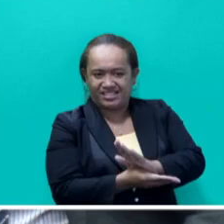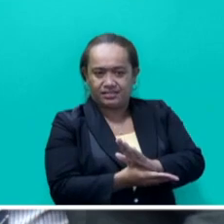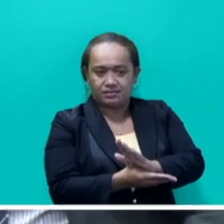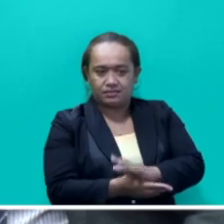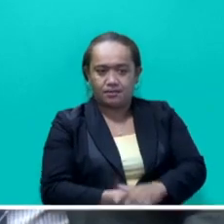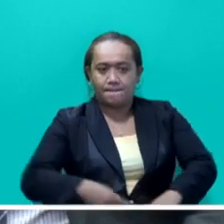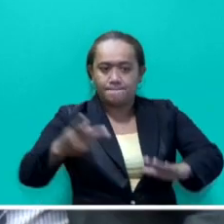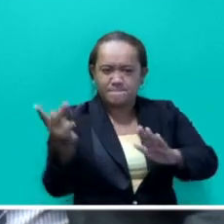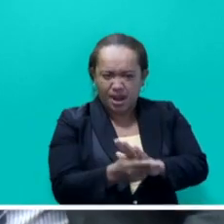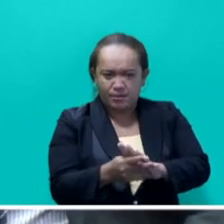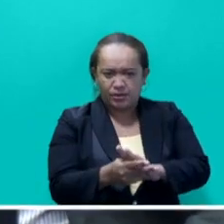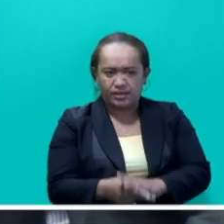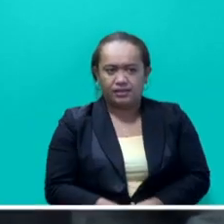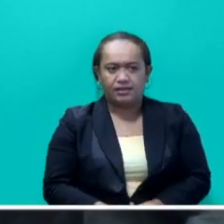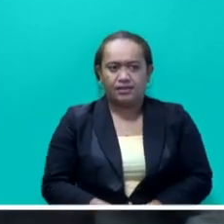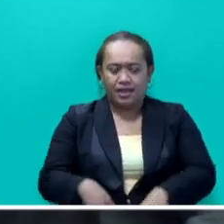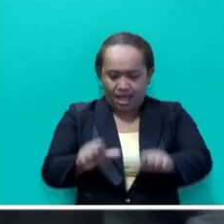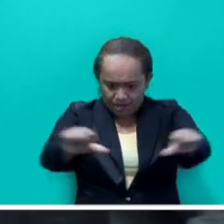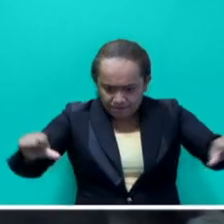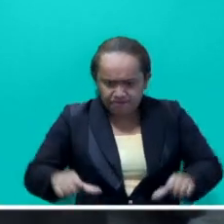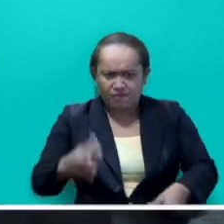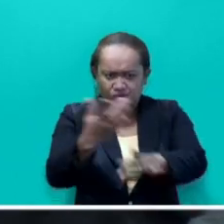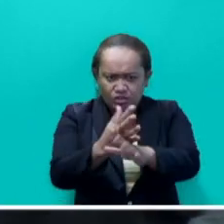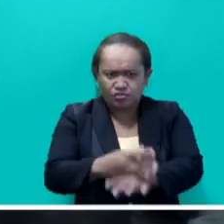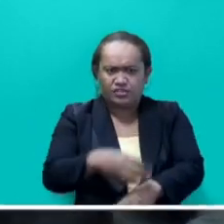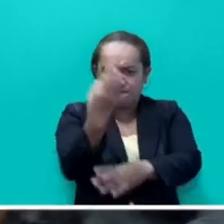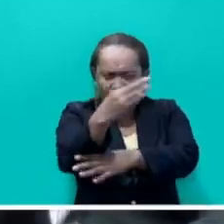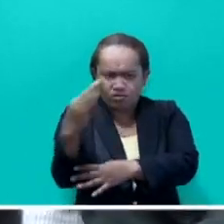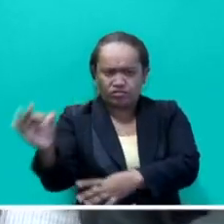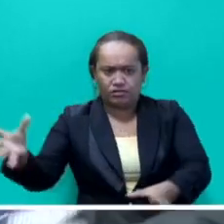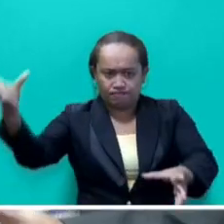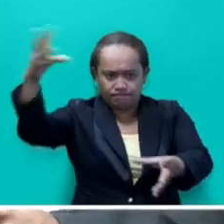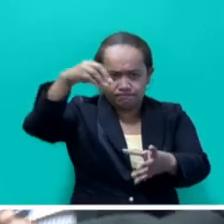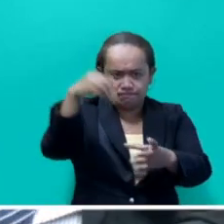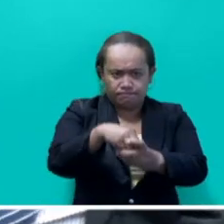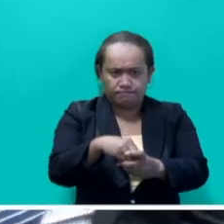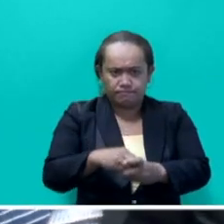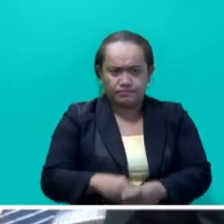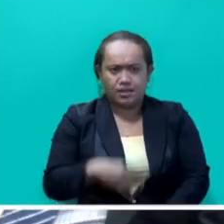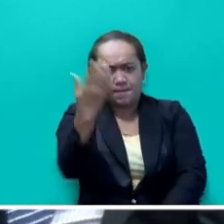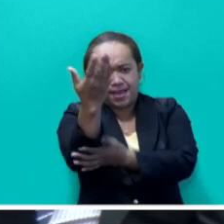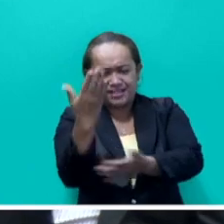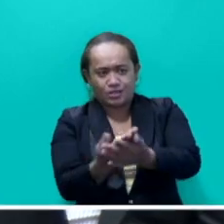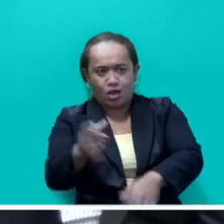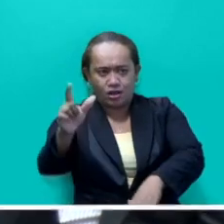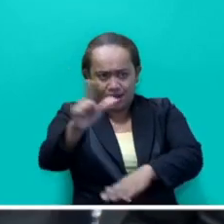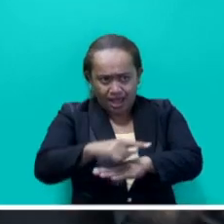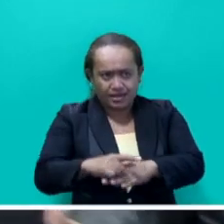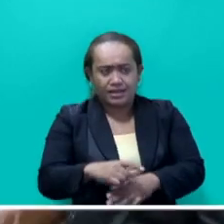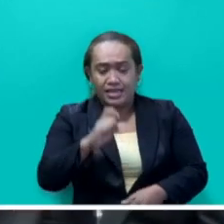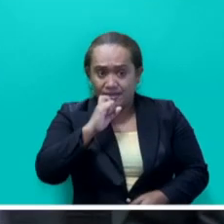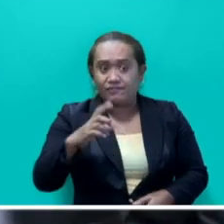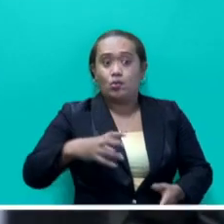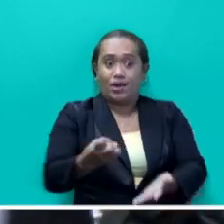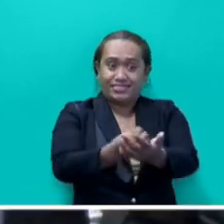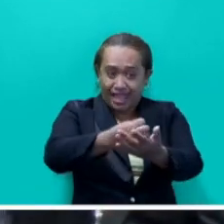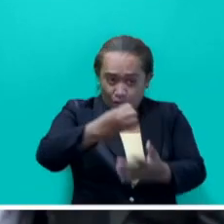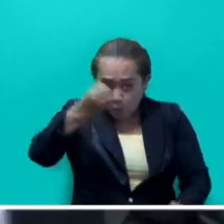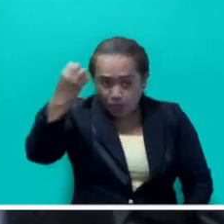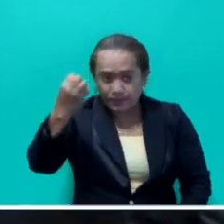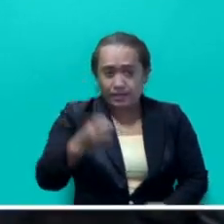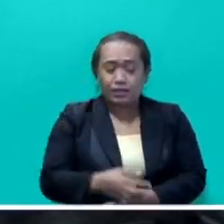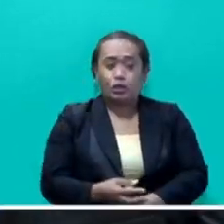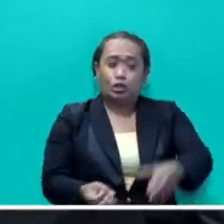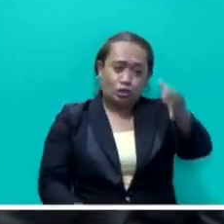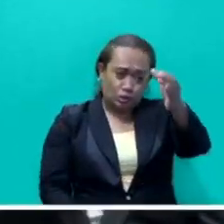primary industries, agriculture, fisheries, forestry. That depends on the land. And if we want the economy to